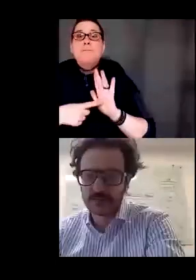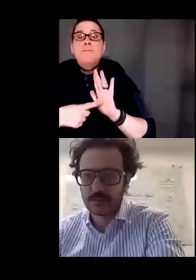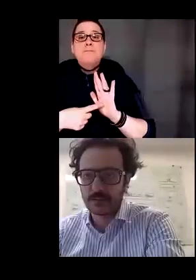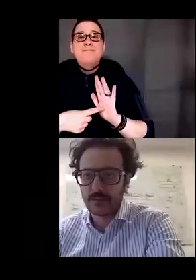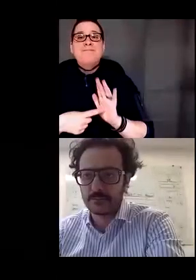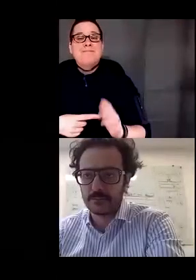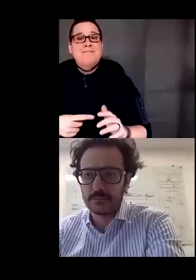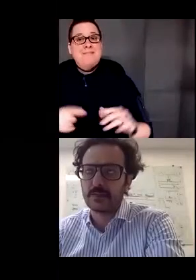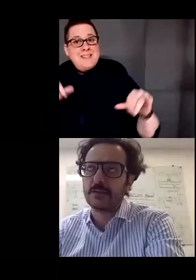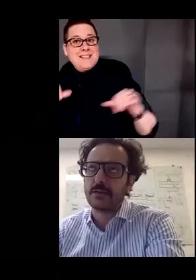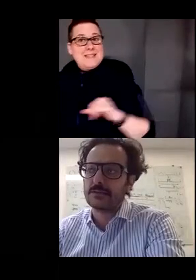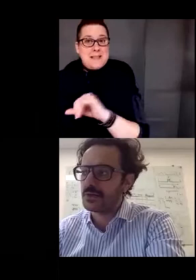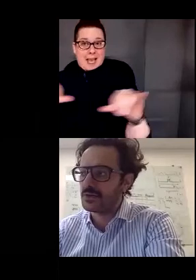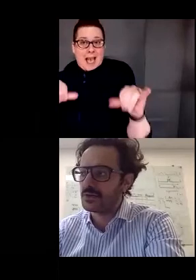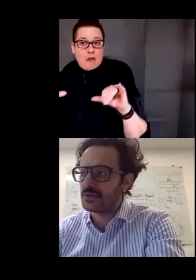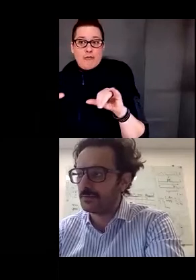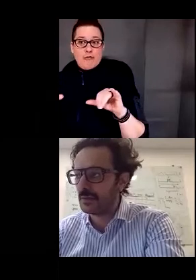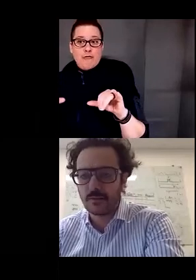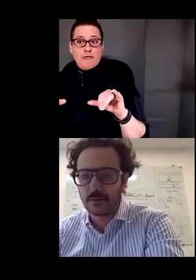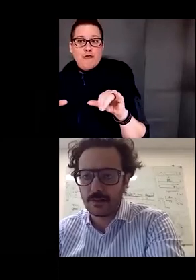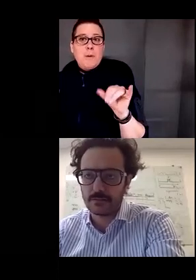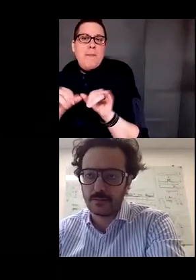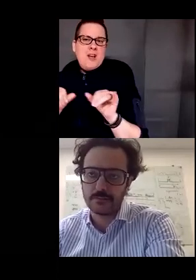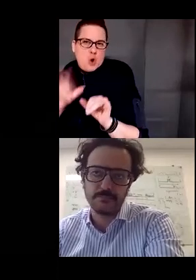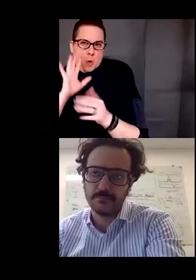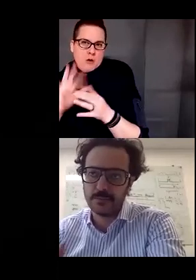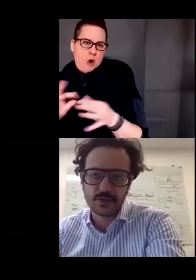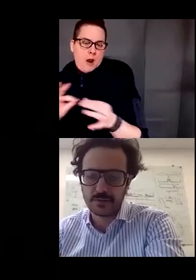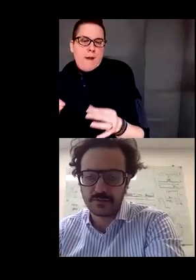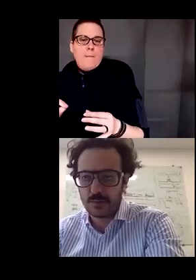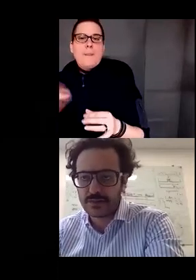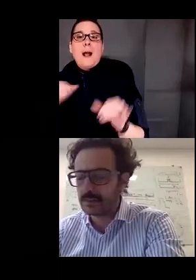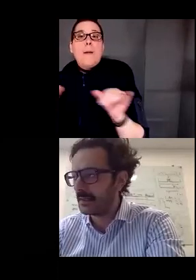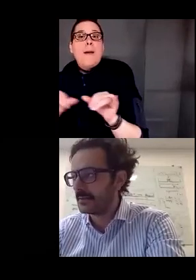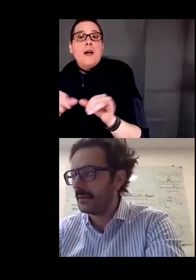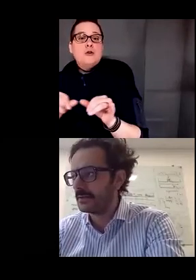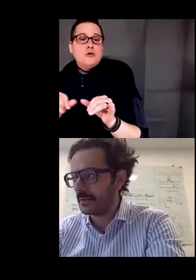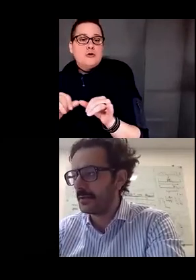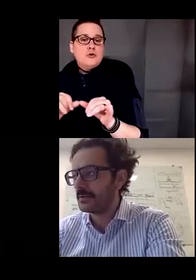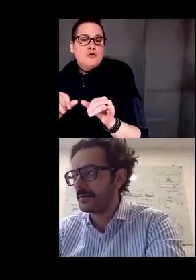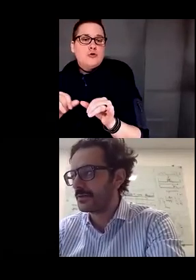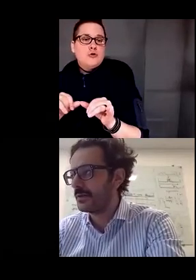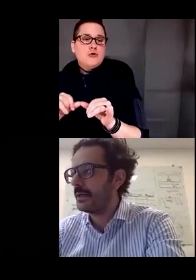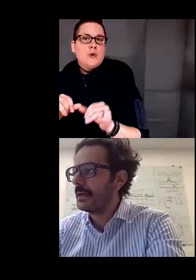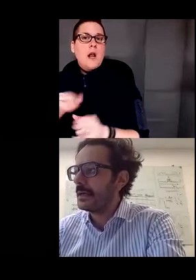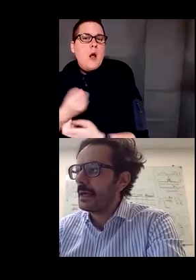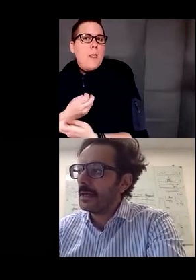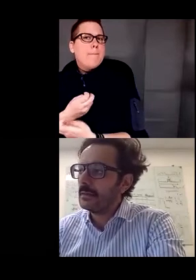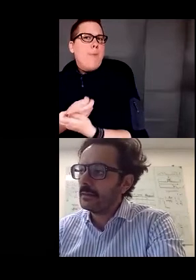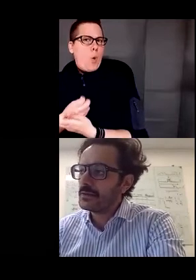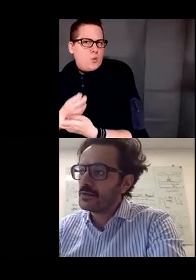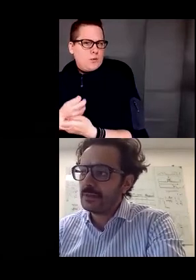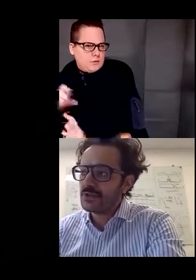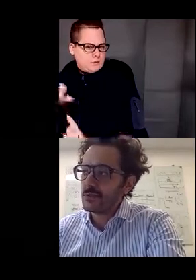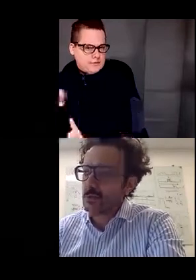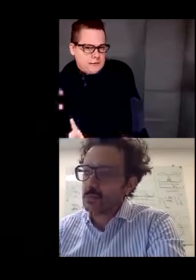case, the standardized measures I'm going to talk about are the measurement of both signal and structure. And